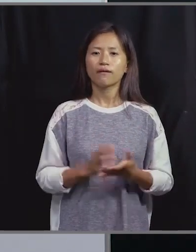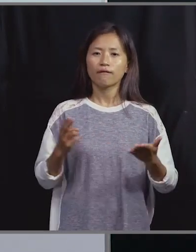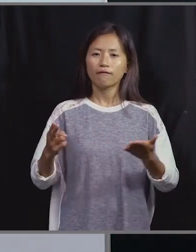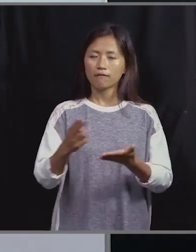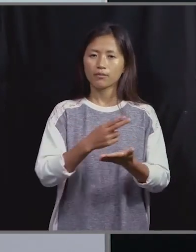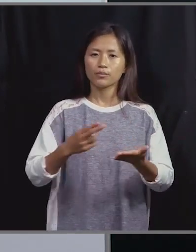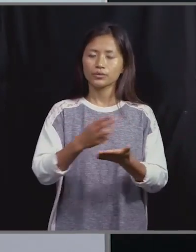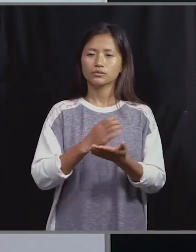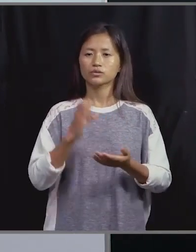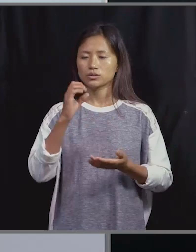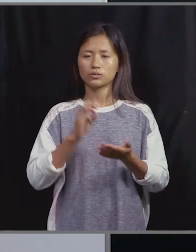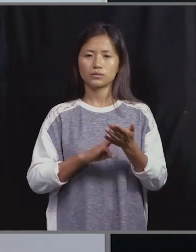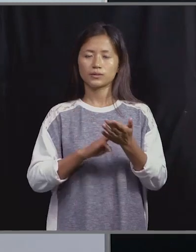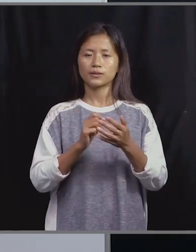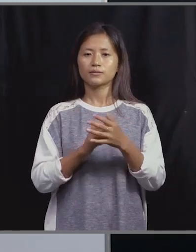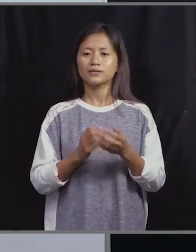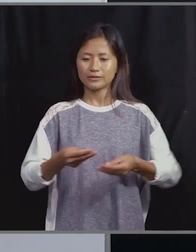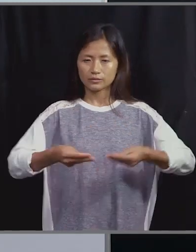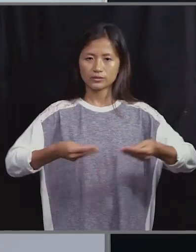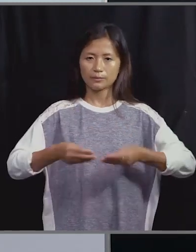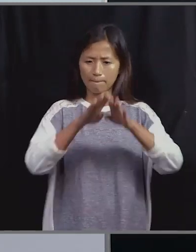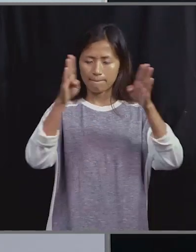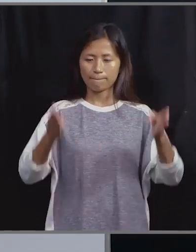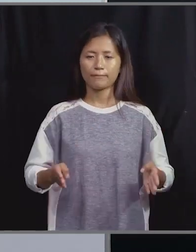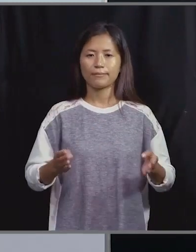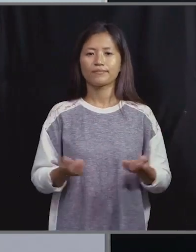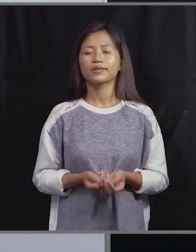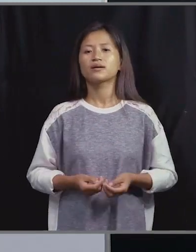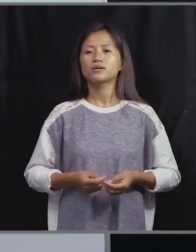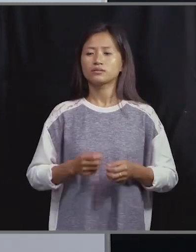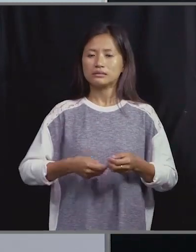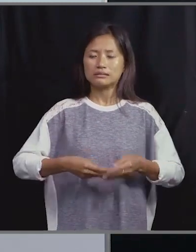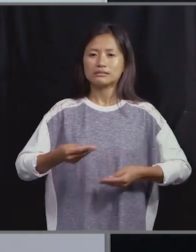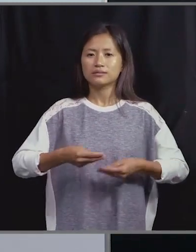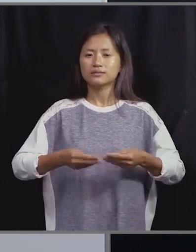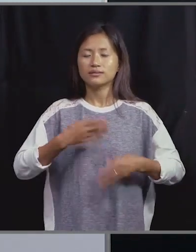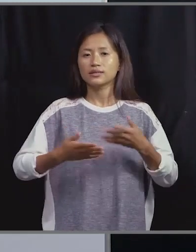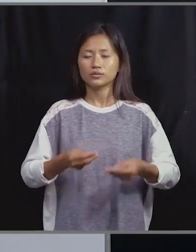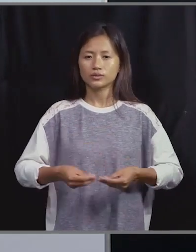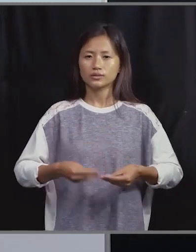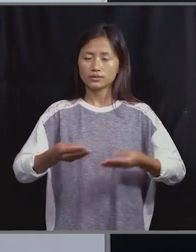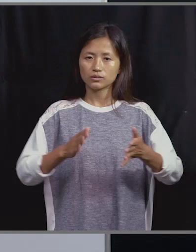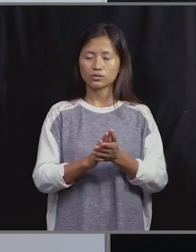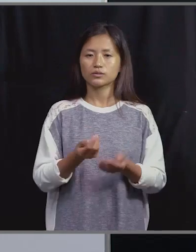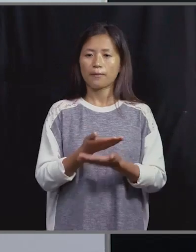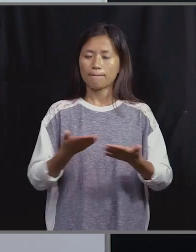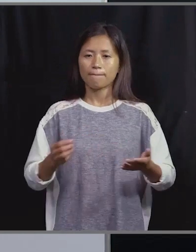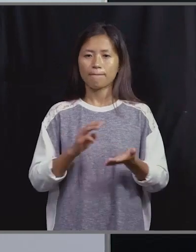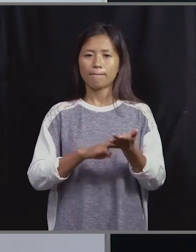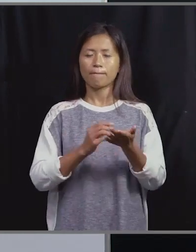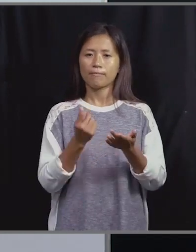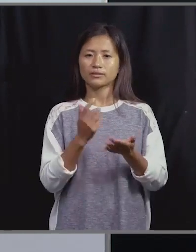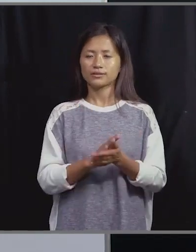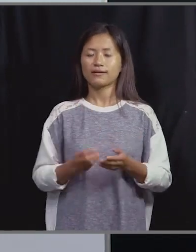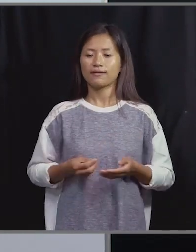farming commercial crops, dealing with the markets. They started dealing with the Zamindars, and then they started dealing with those moneylenders and